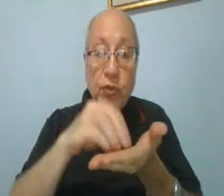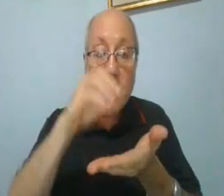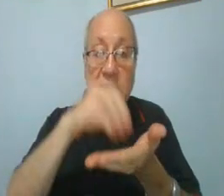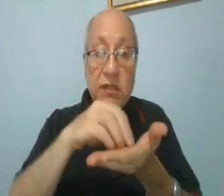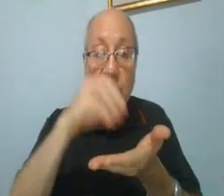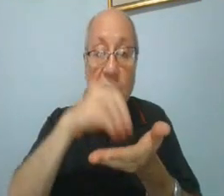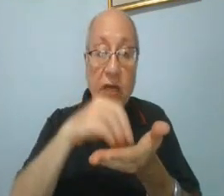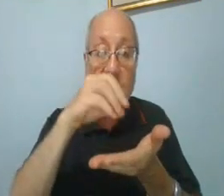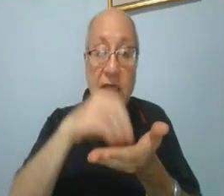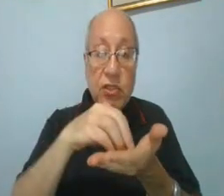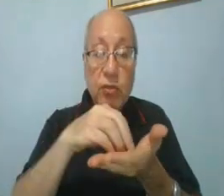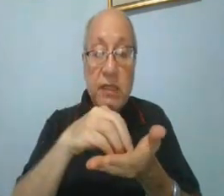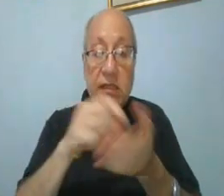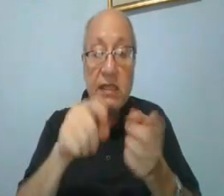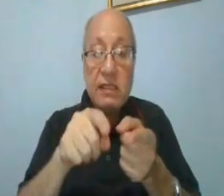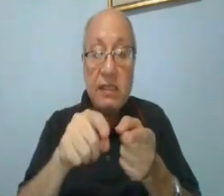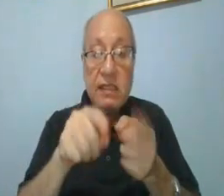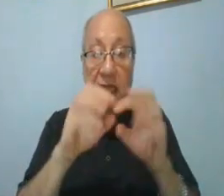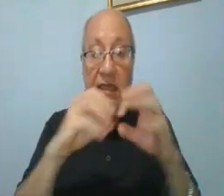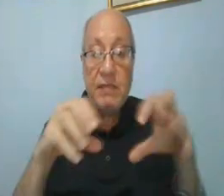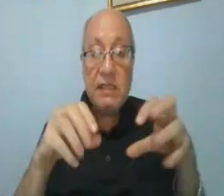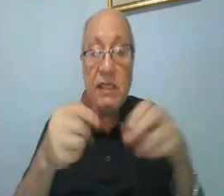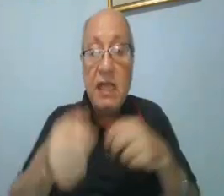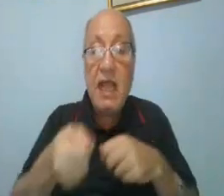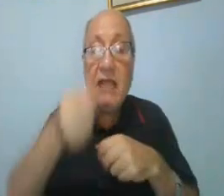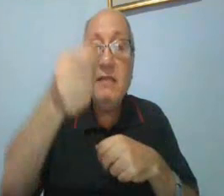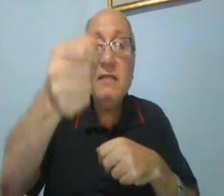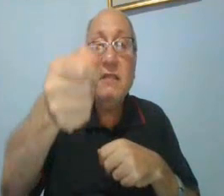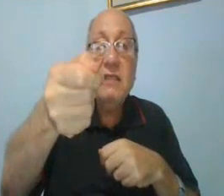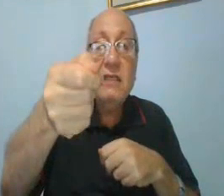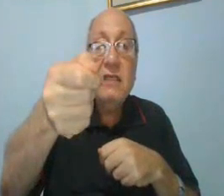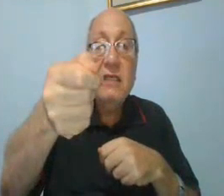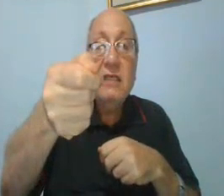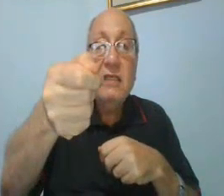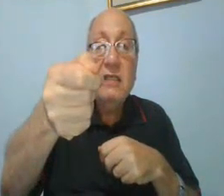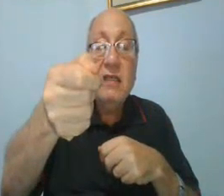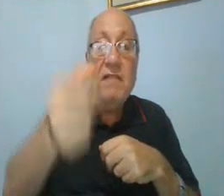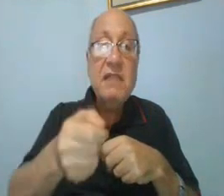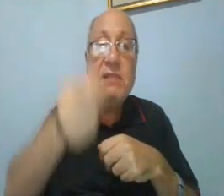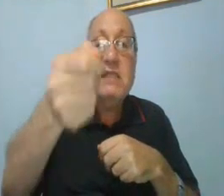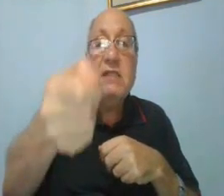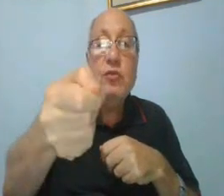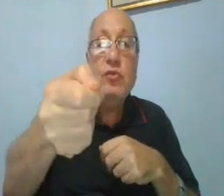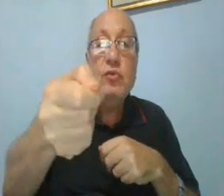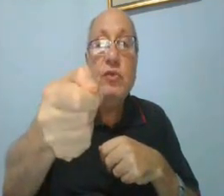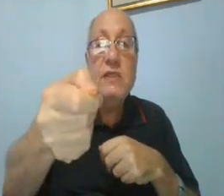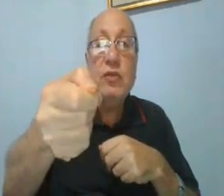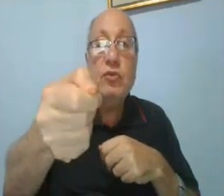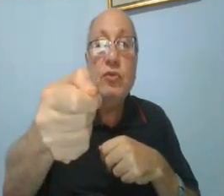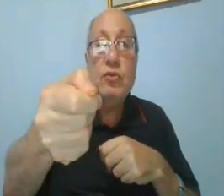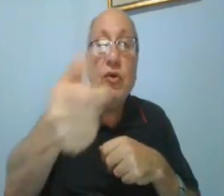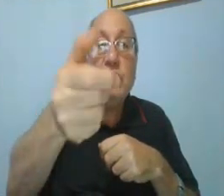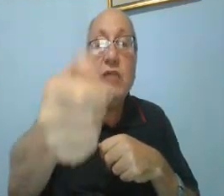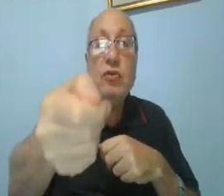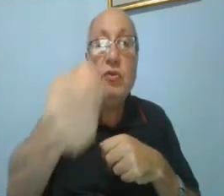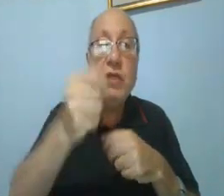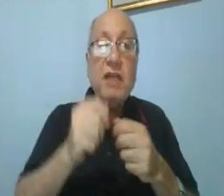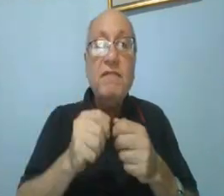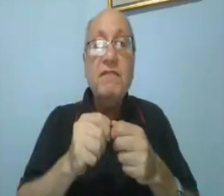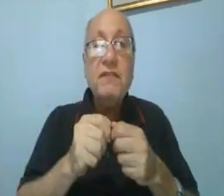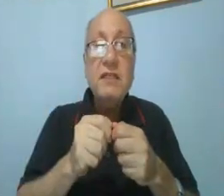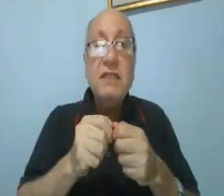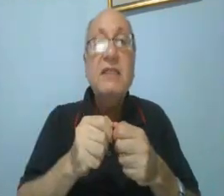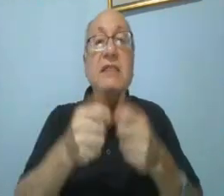Therefore, put the sharp instruments in this kidney basin and give the basin to the doctor, or the